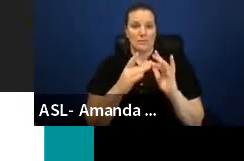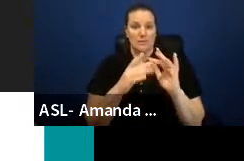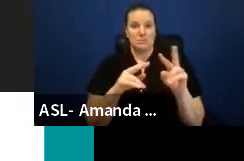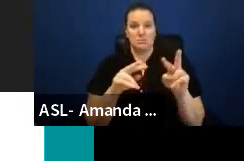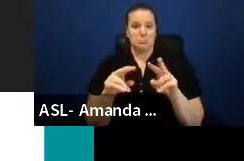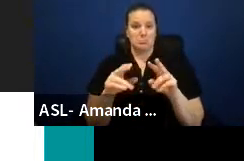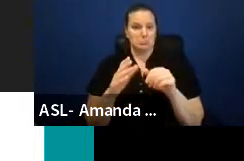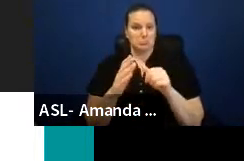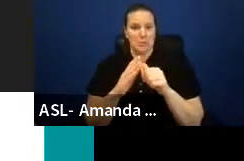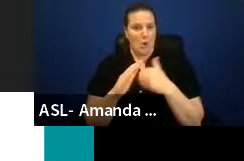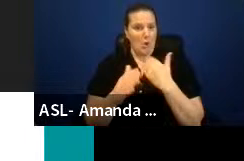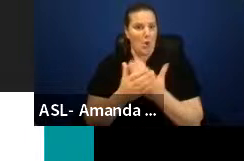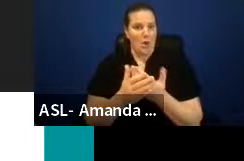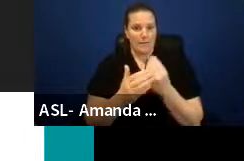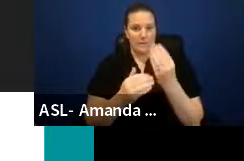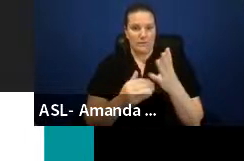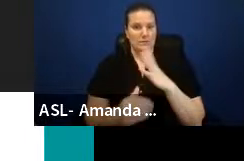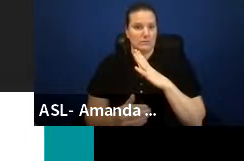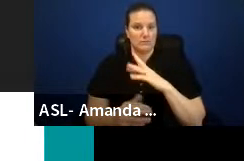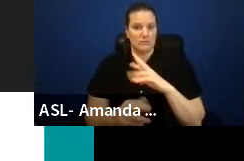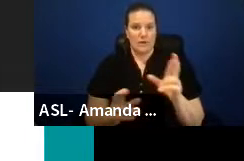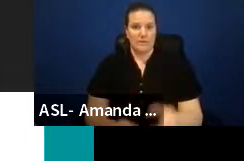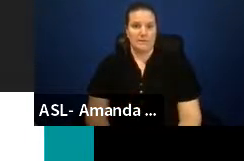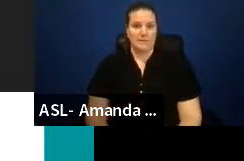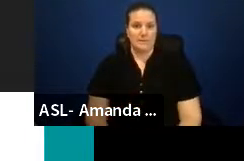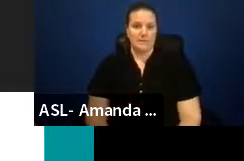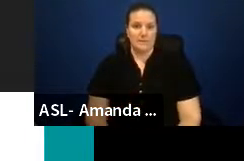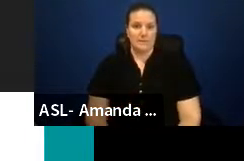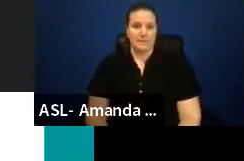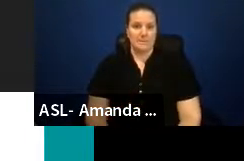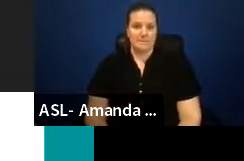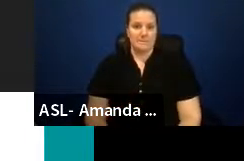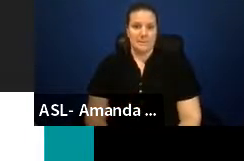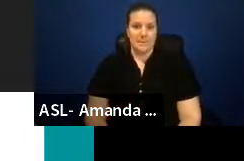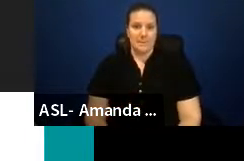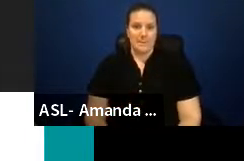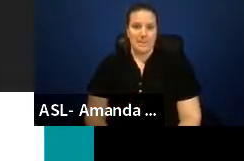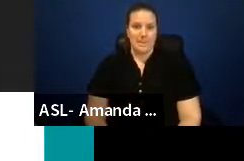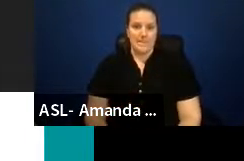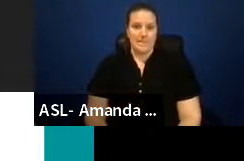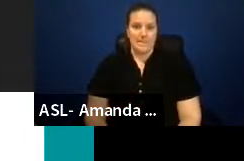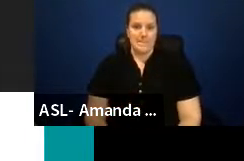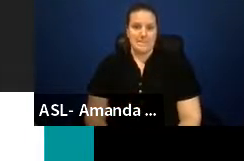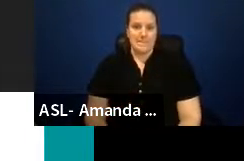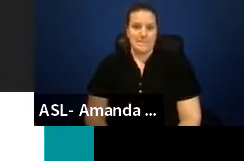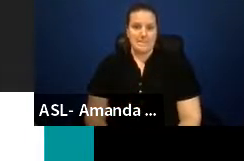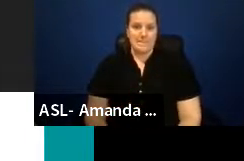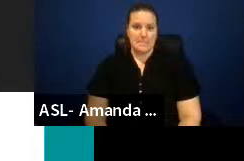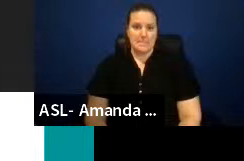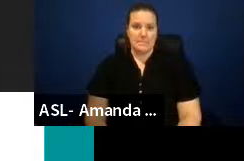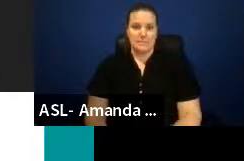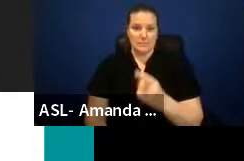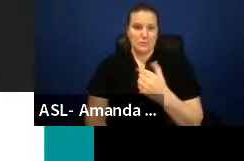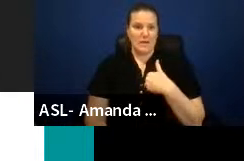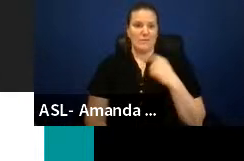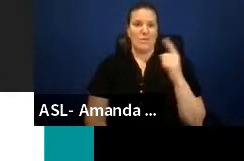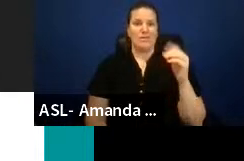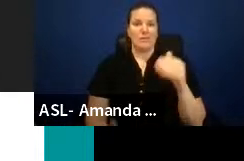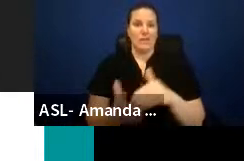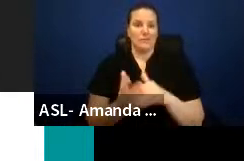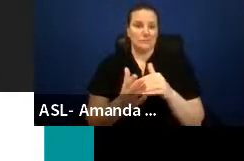this information. Hi. So you're gonna get thousands and thousands of